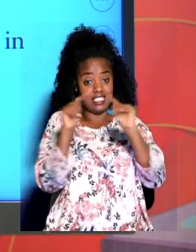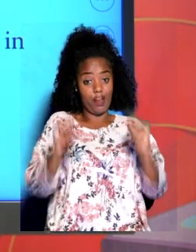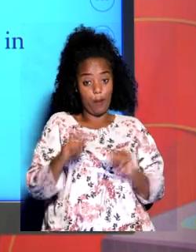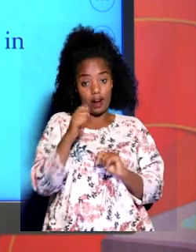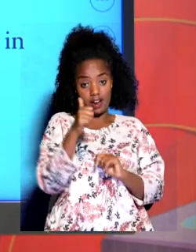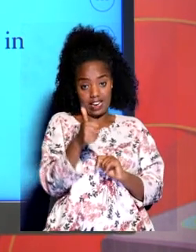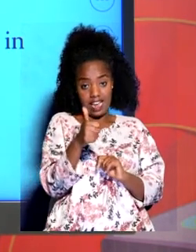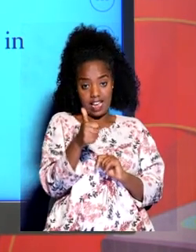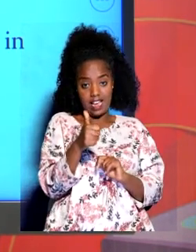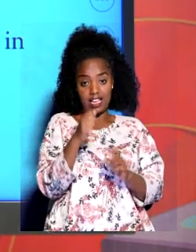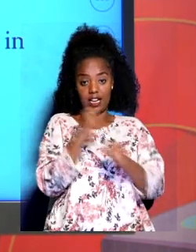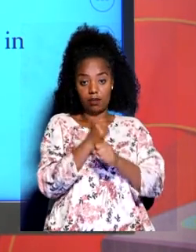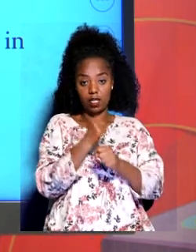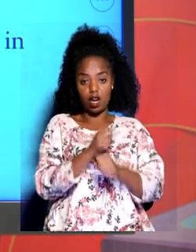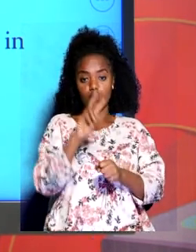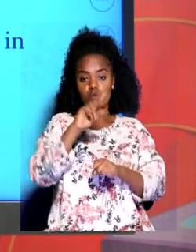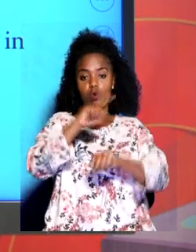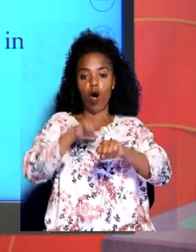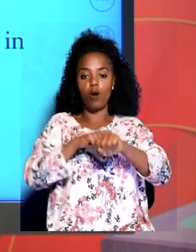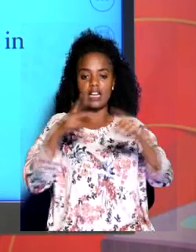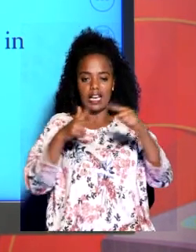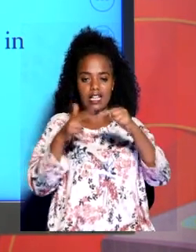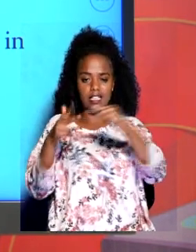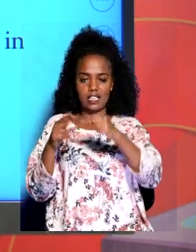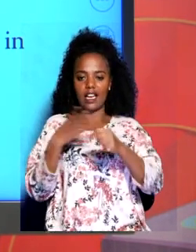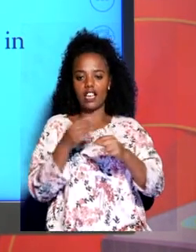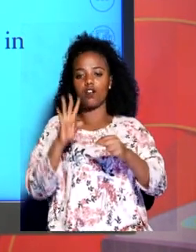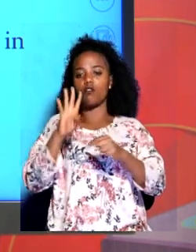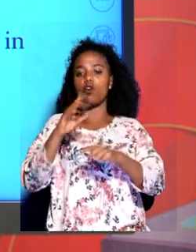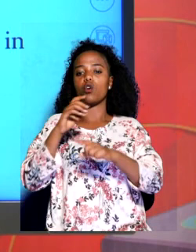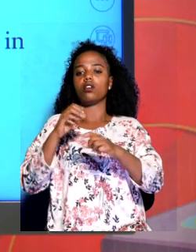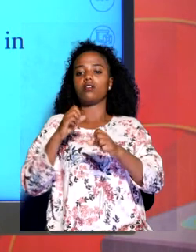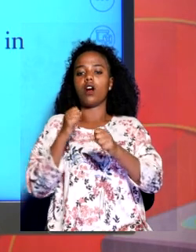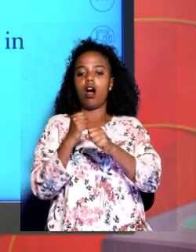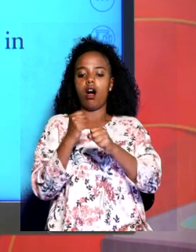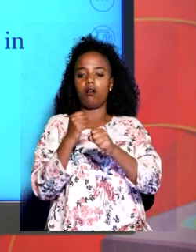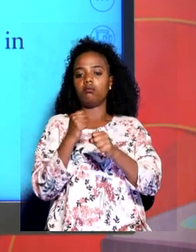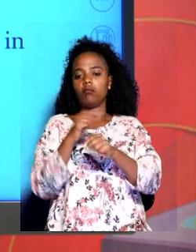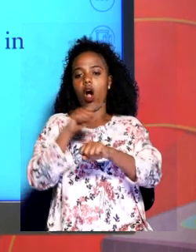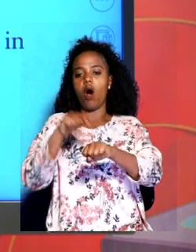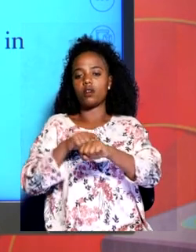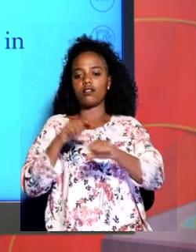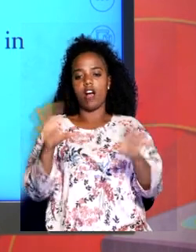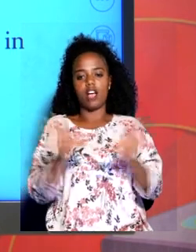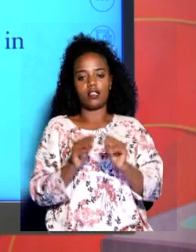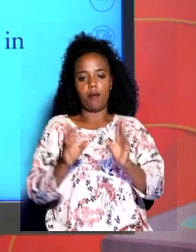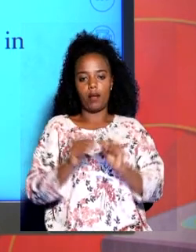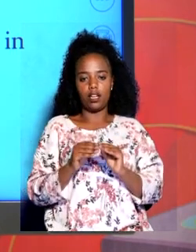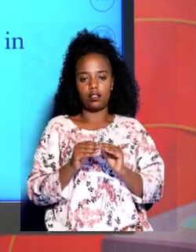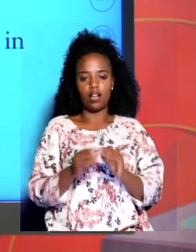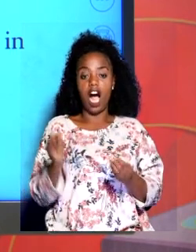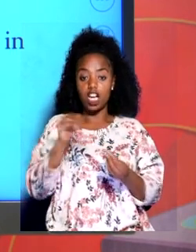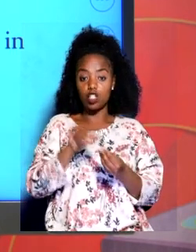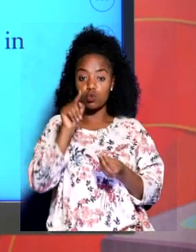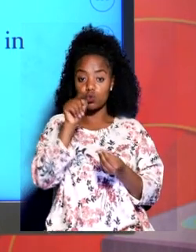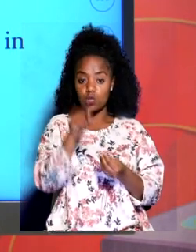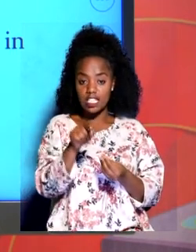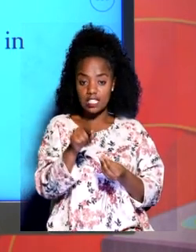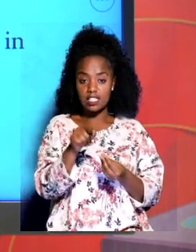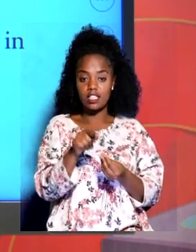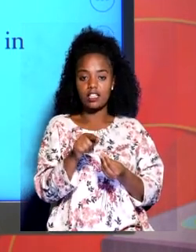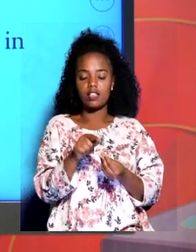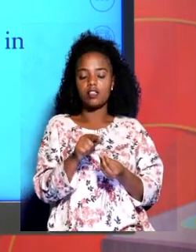A, it takes 2 hours of cutting and 4 hours of assembling. In addition to this, it